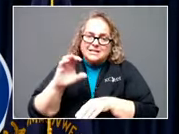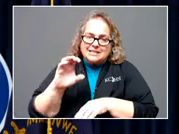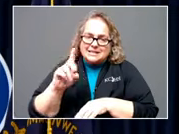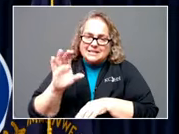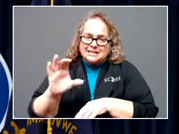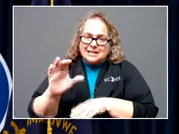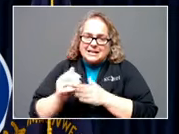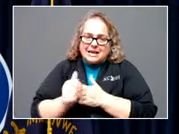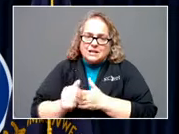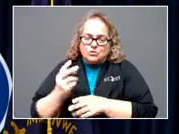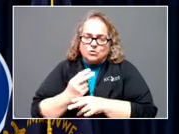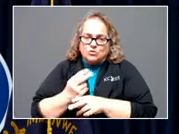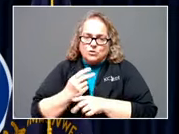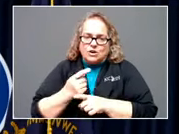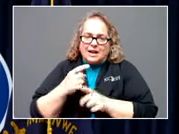from Cornell. I